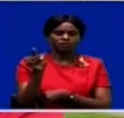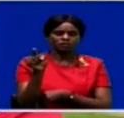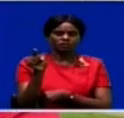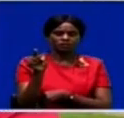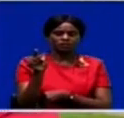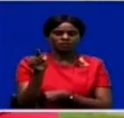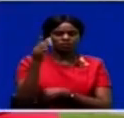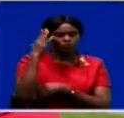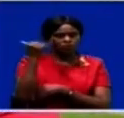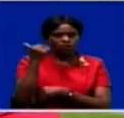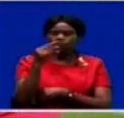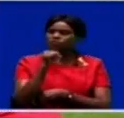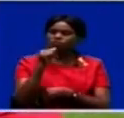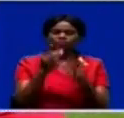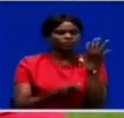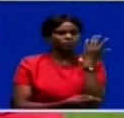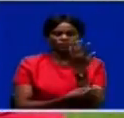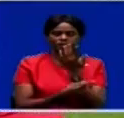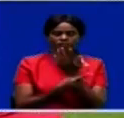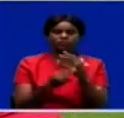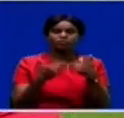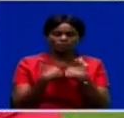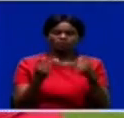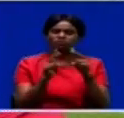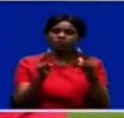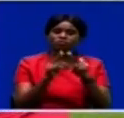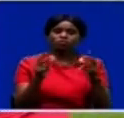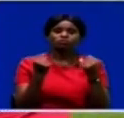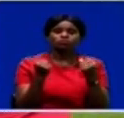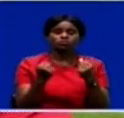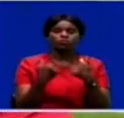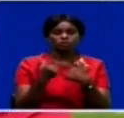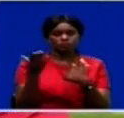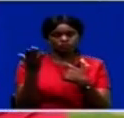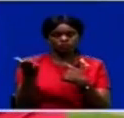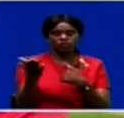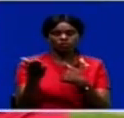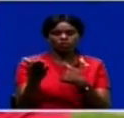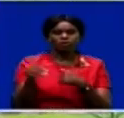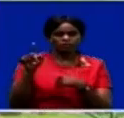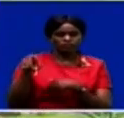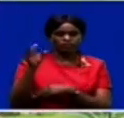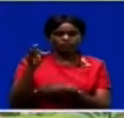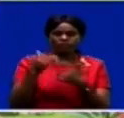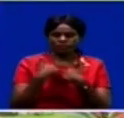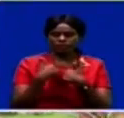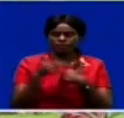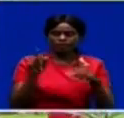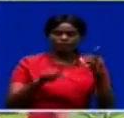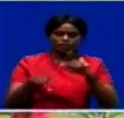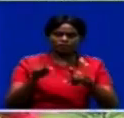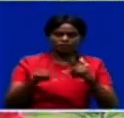lag behind? So there's a very strong wave in Sesheke for the Patriotic Front. The people of